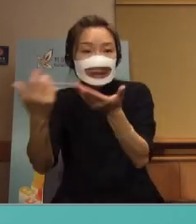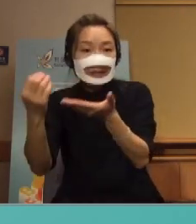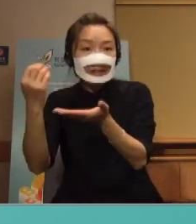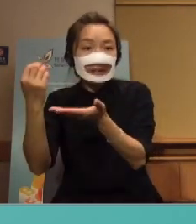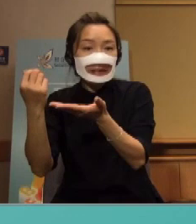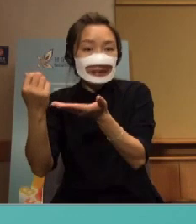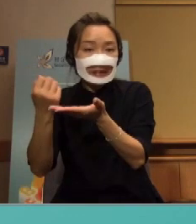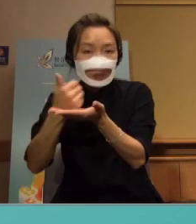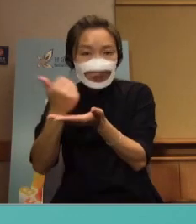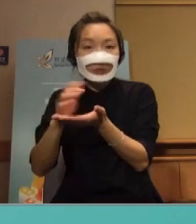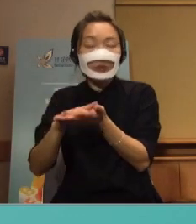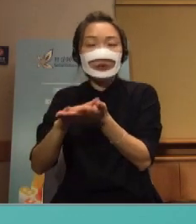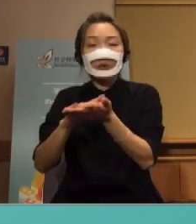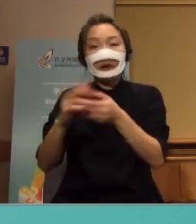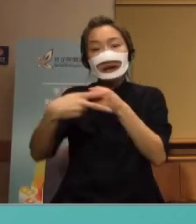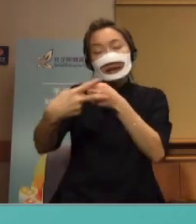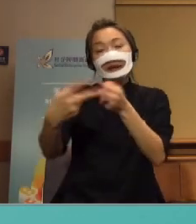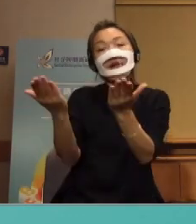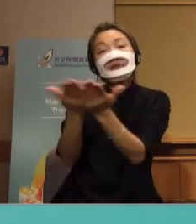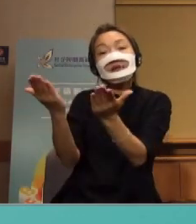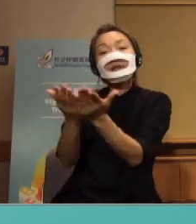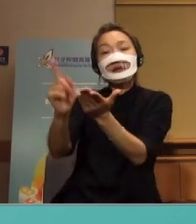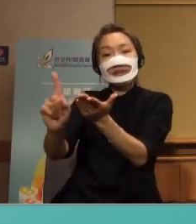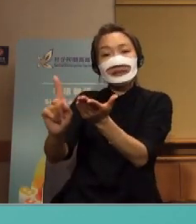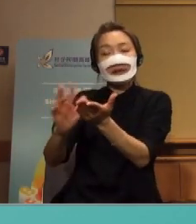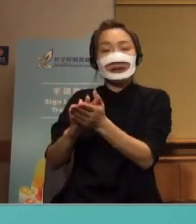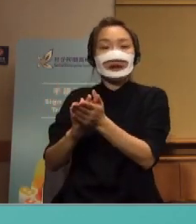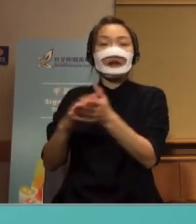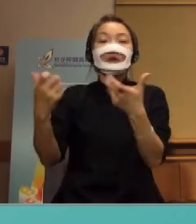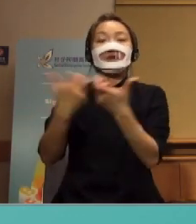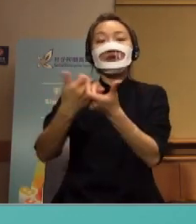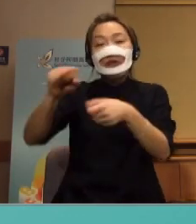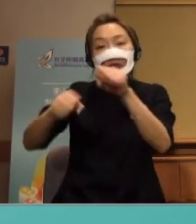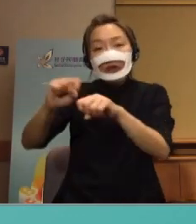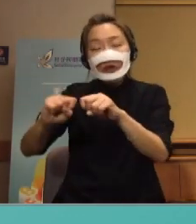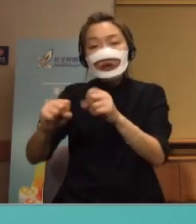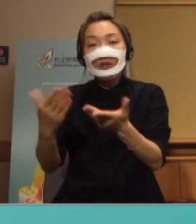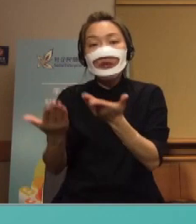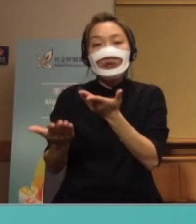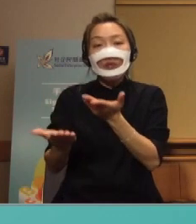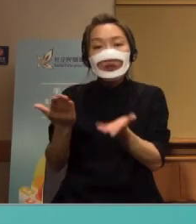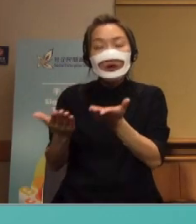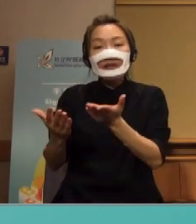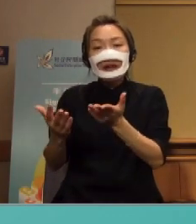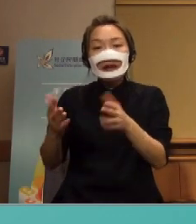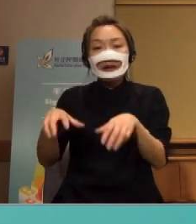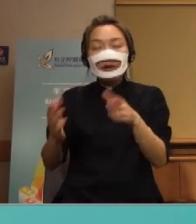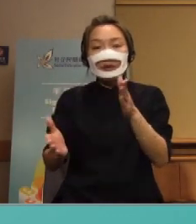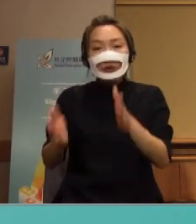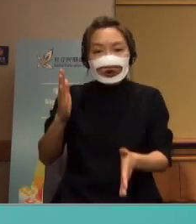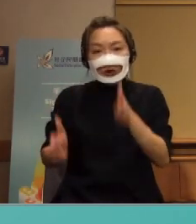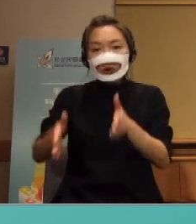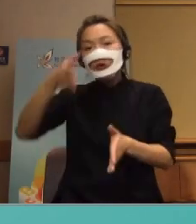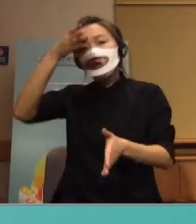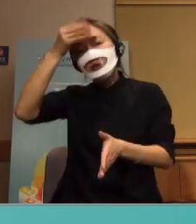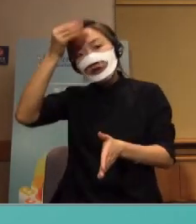machine learning and data science. So I used to write a lot of machine learning code for programs. And so we can actually use data-driven processes to